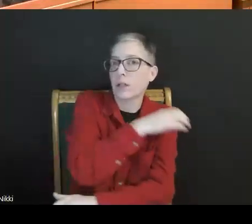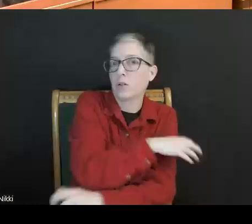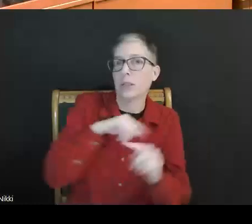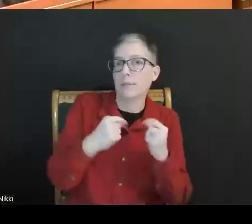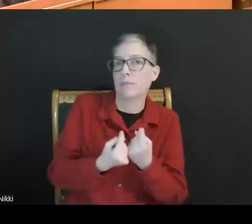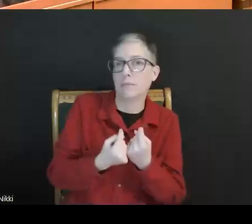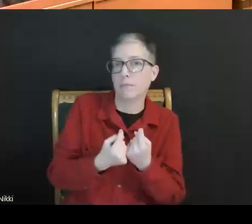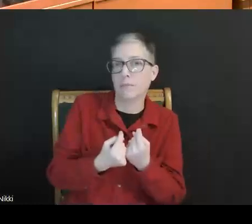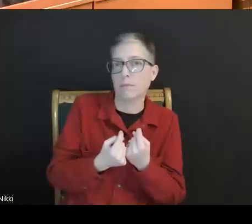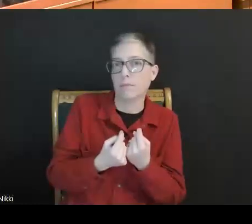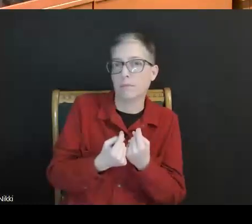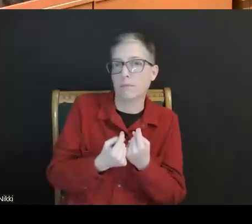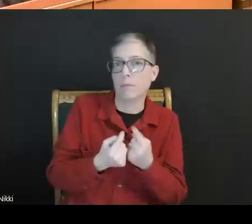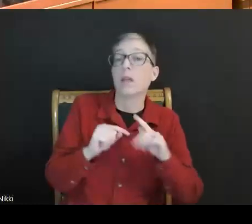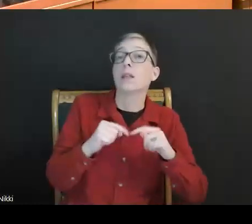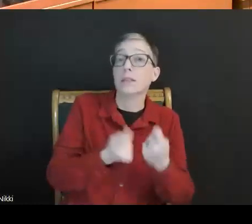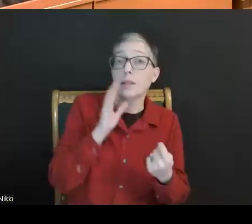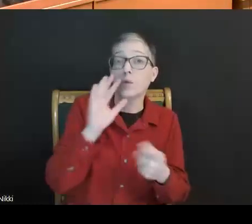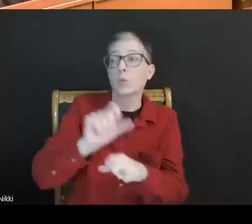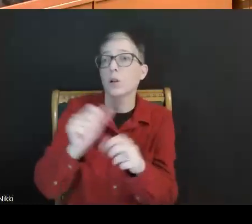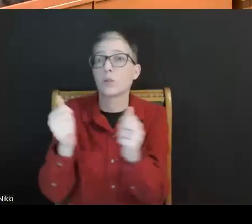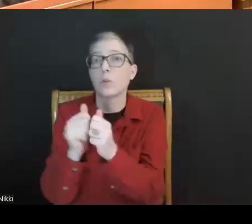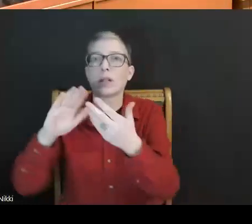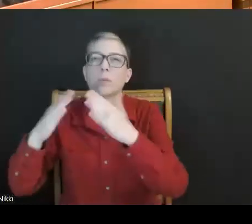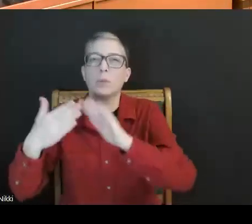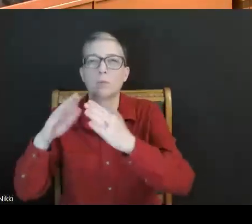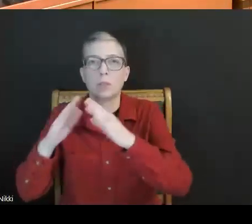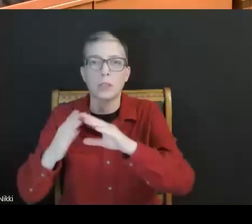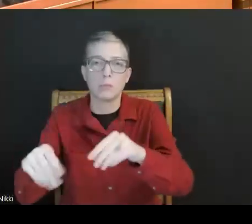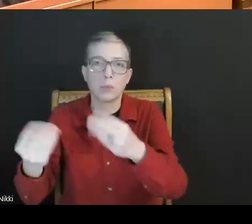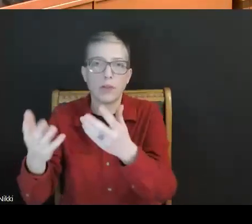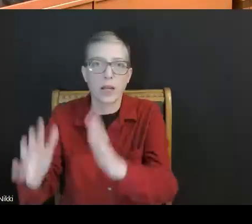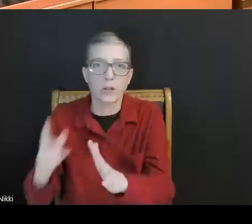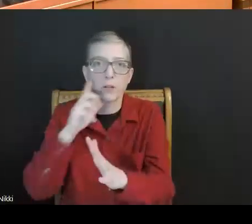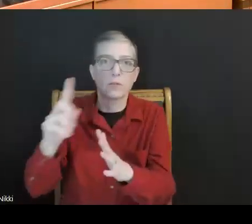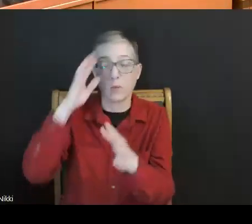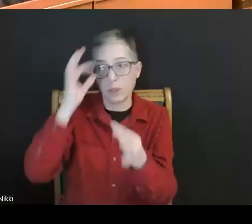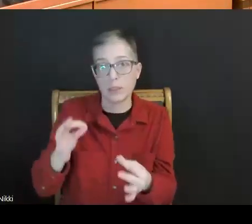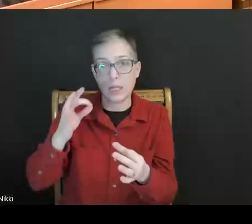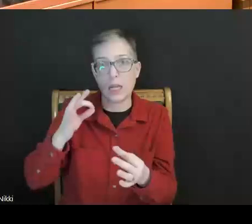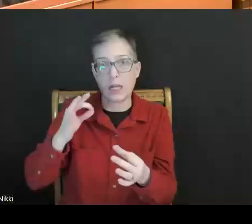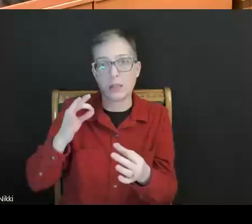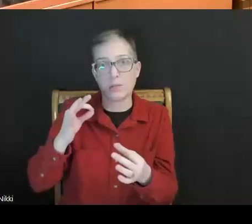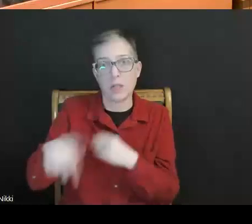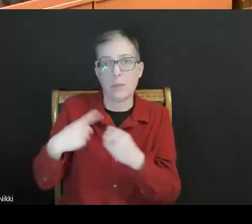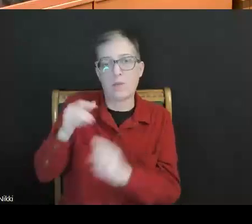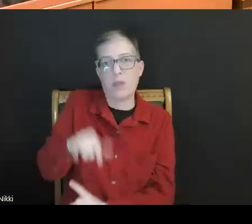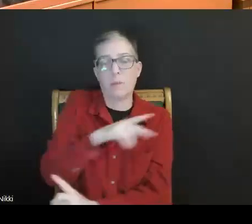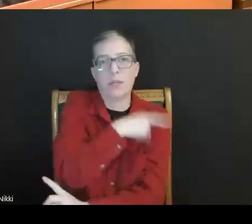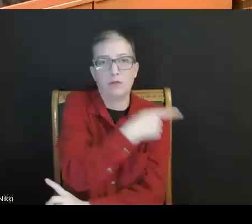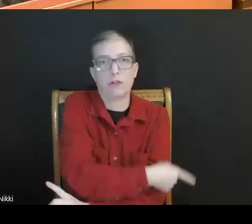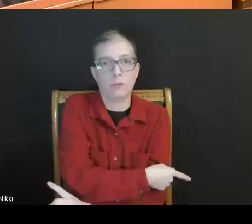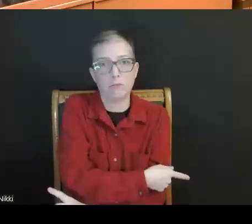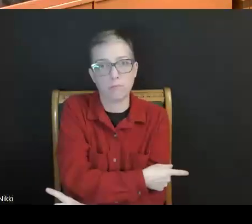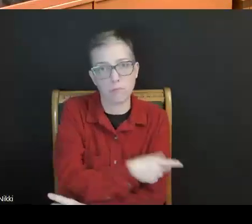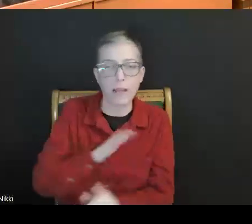team can work directly with those community providers to make a determination about that appropriateness for that level of